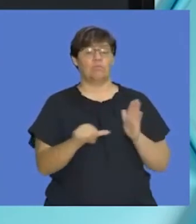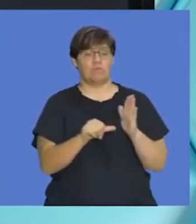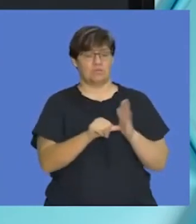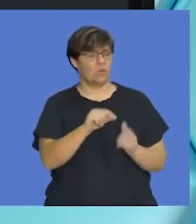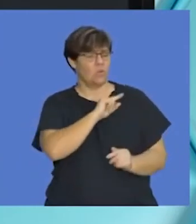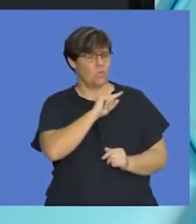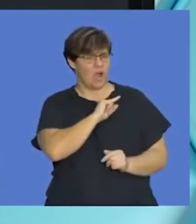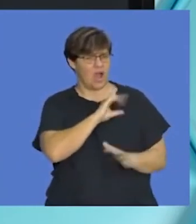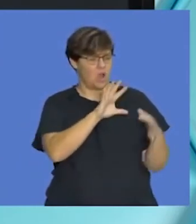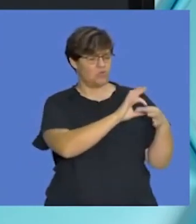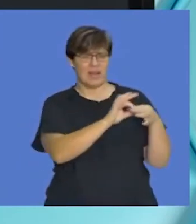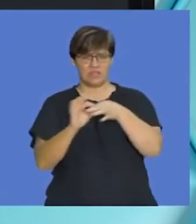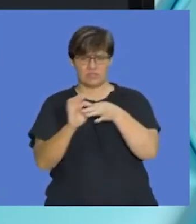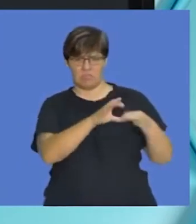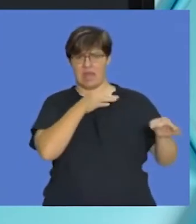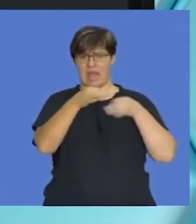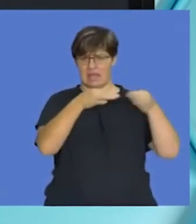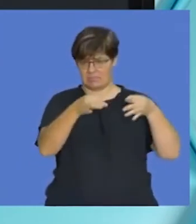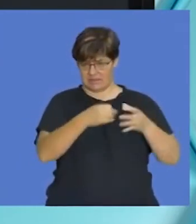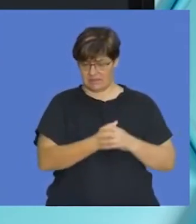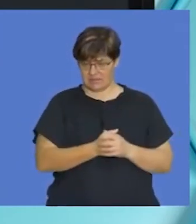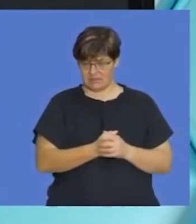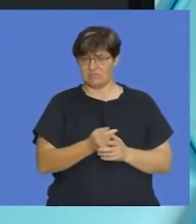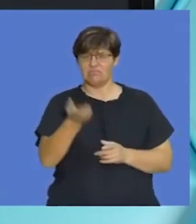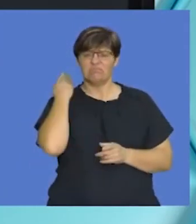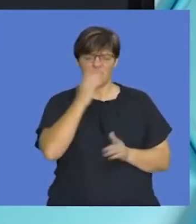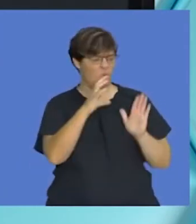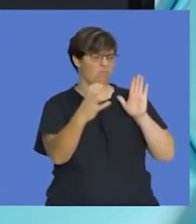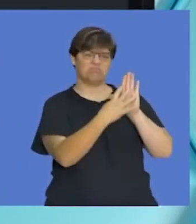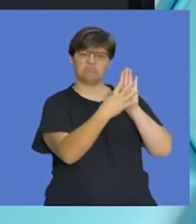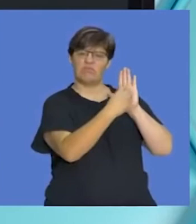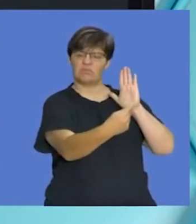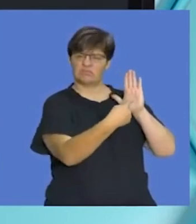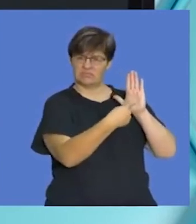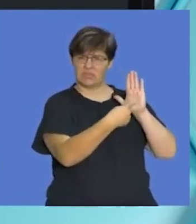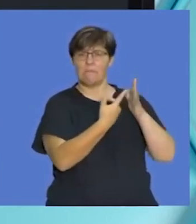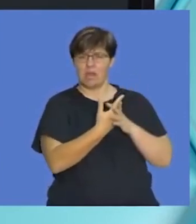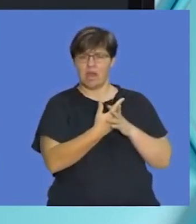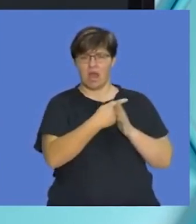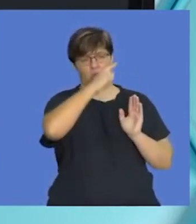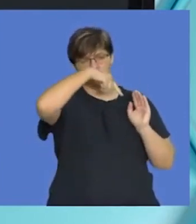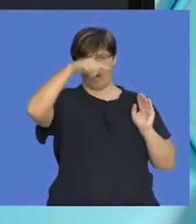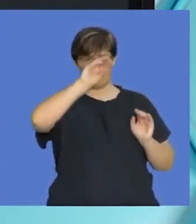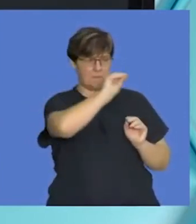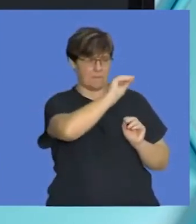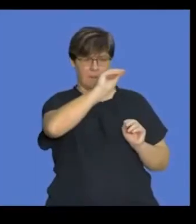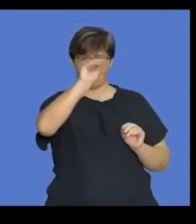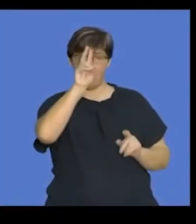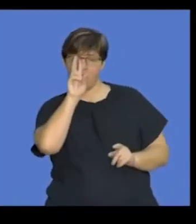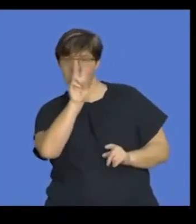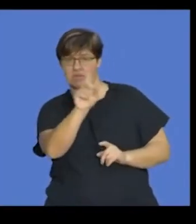if I took the animation we did earlier and we could plot a graph of what we saw, this is what it would look